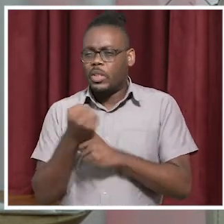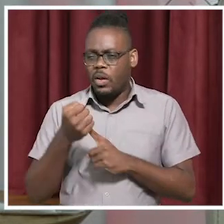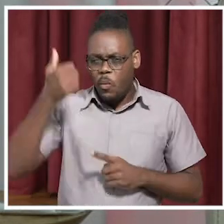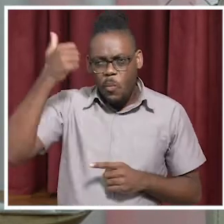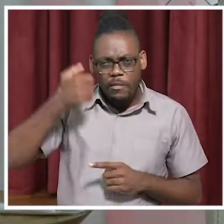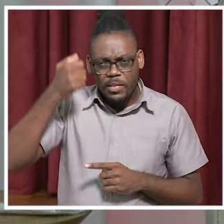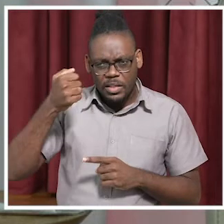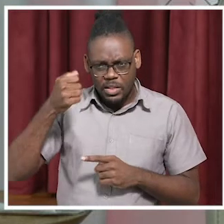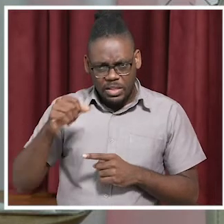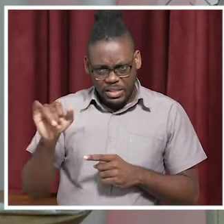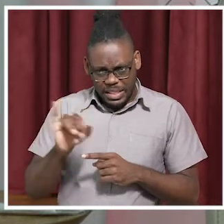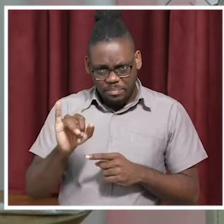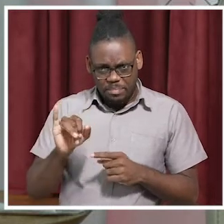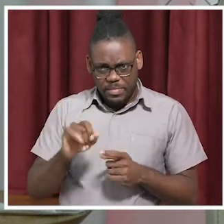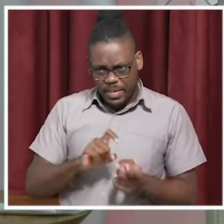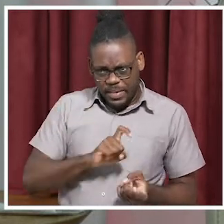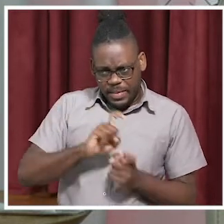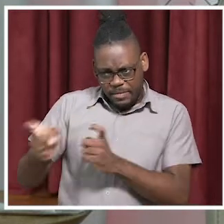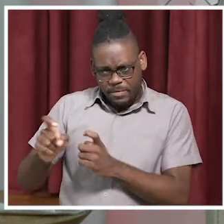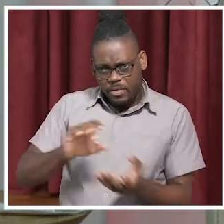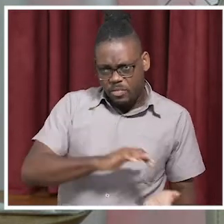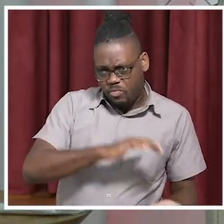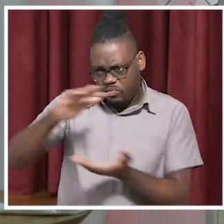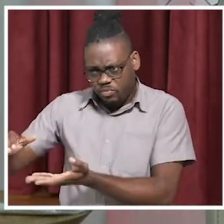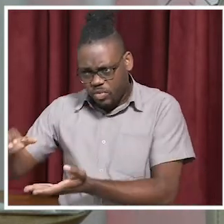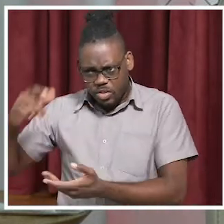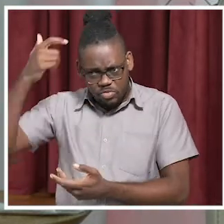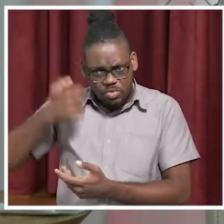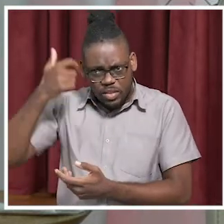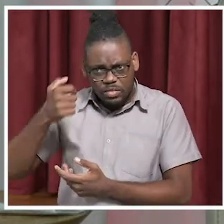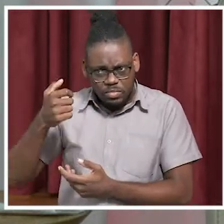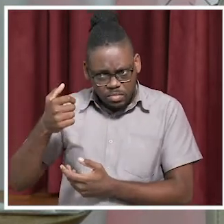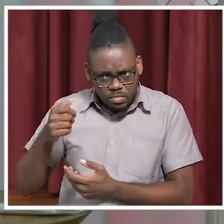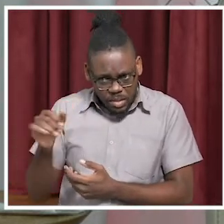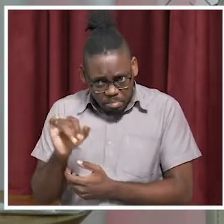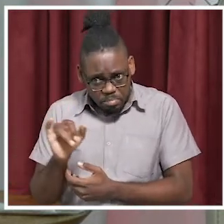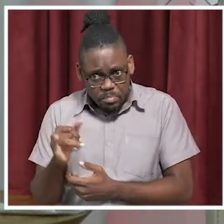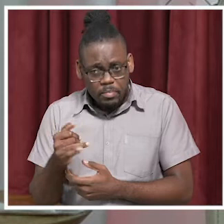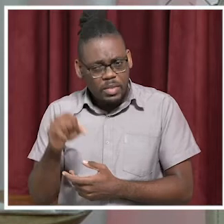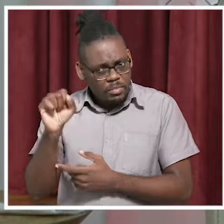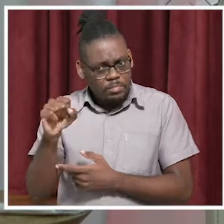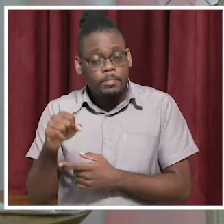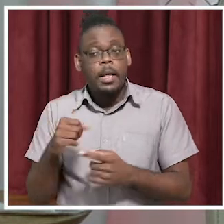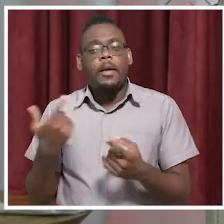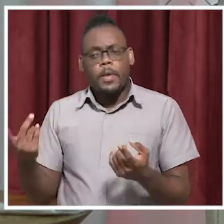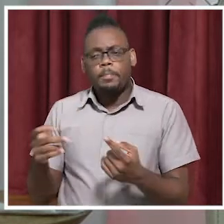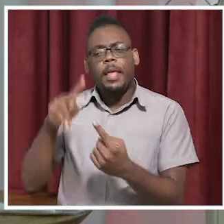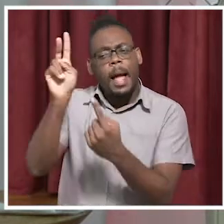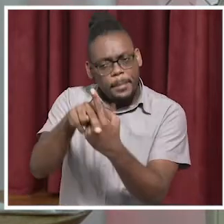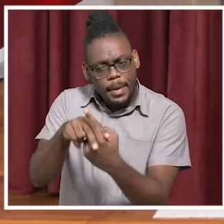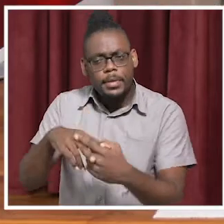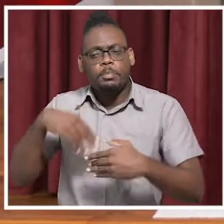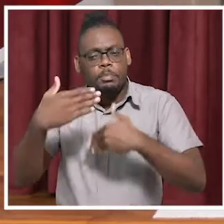grants, monetary benefits to community persons, the application process being slightly different. Yes?